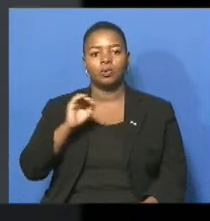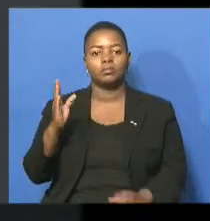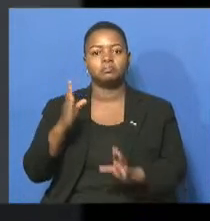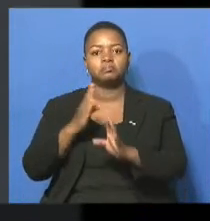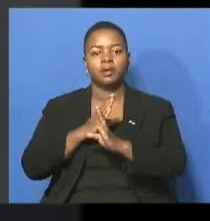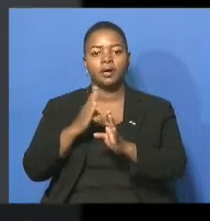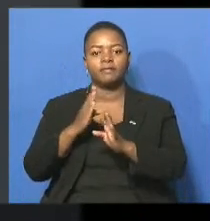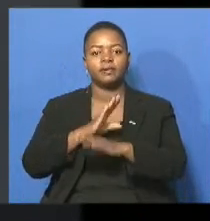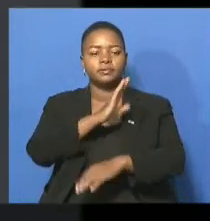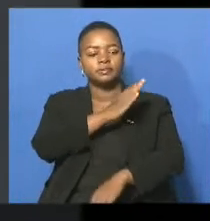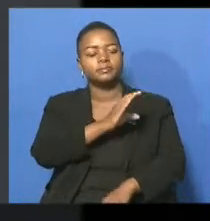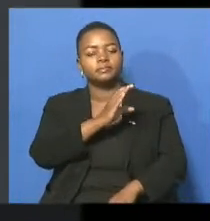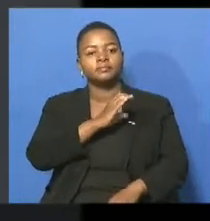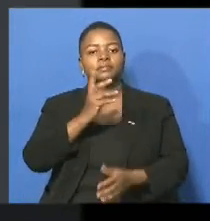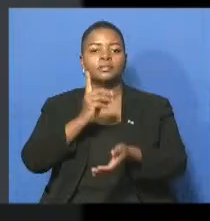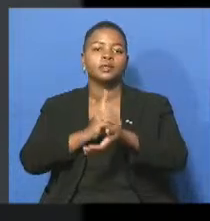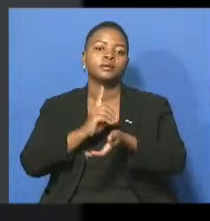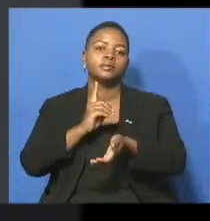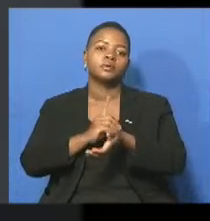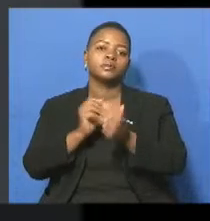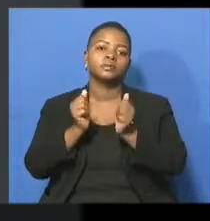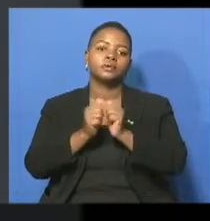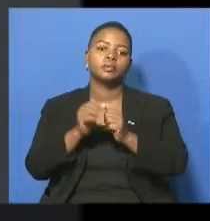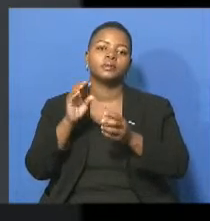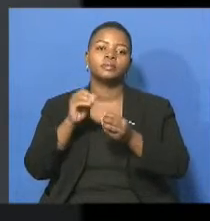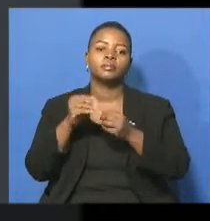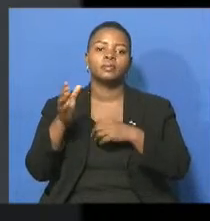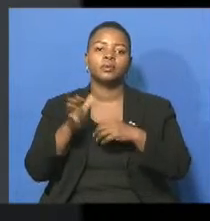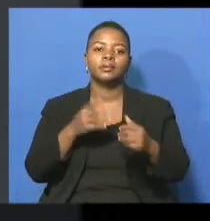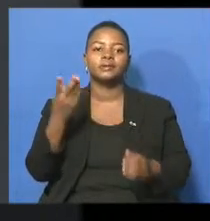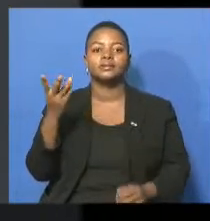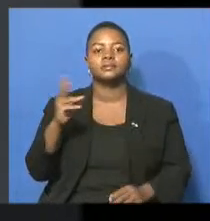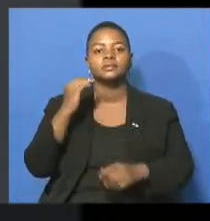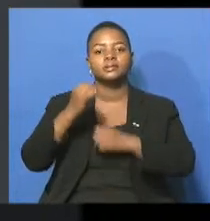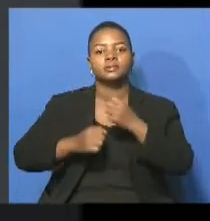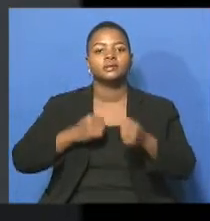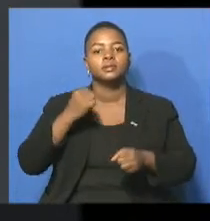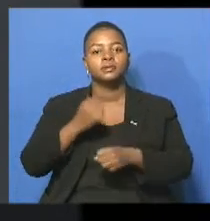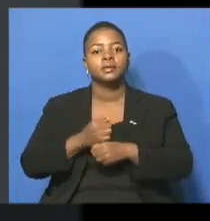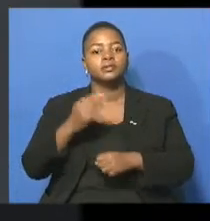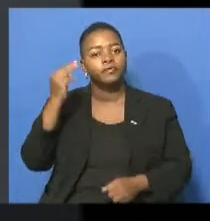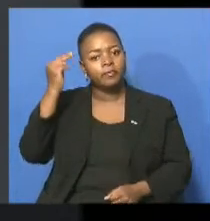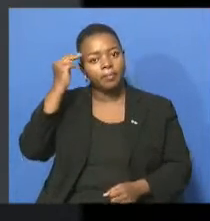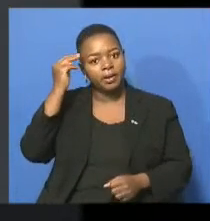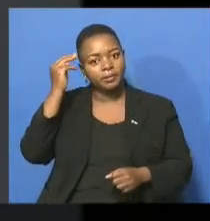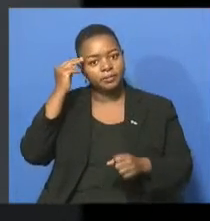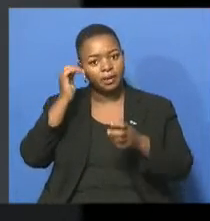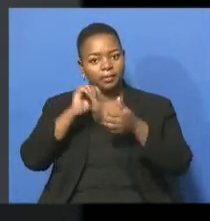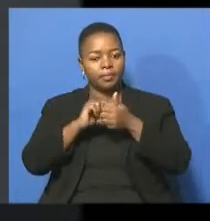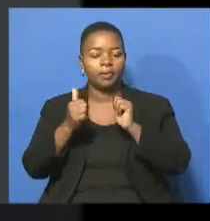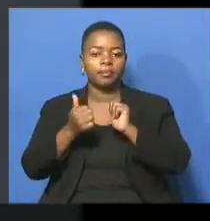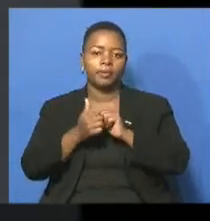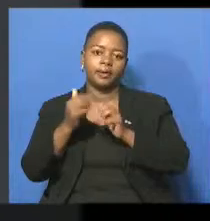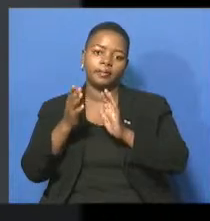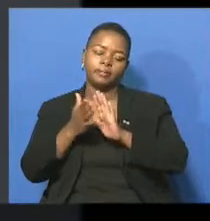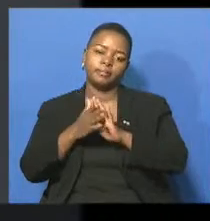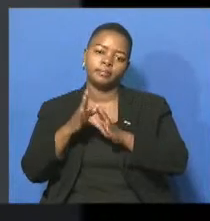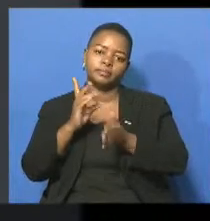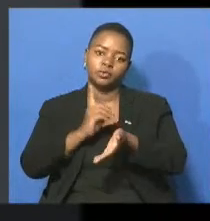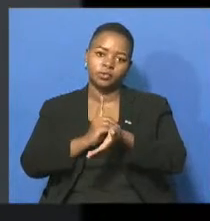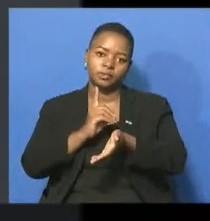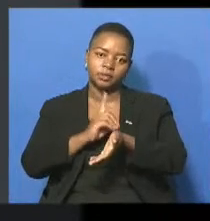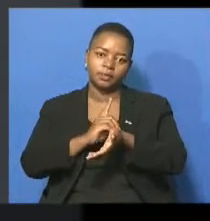Clinic. Ngaka o nang le over 16 years of experience as a psychiatrist. Akile adirela mo ga